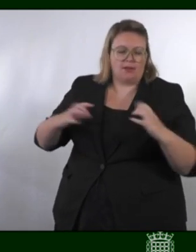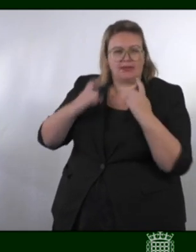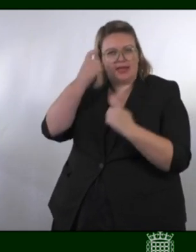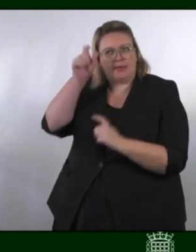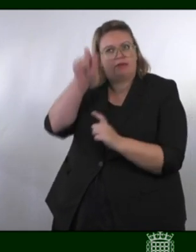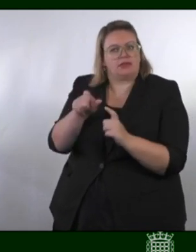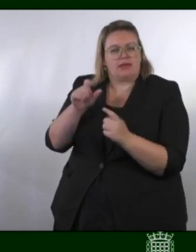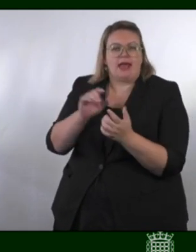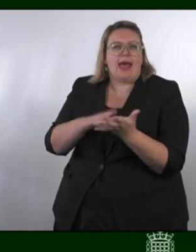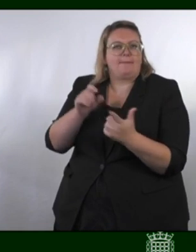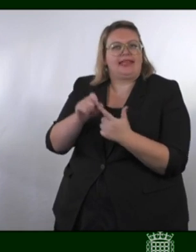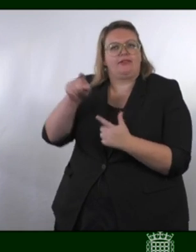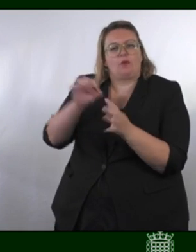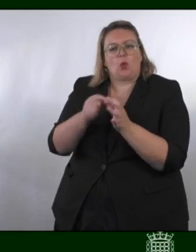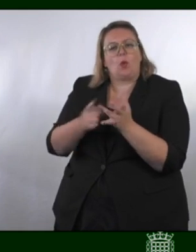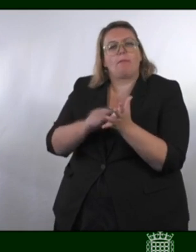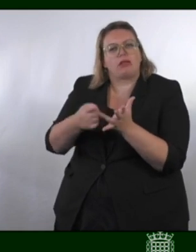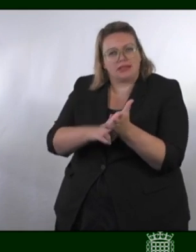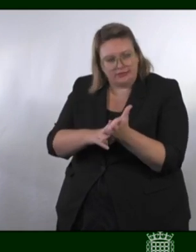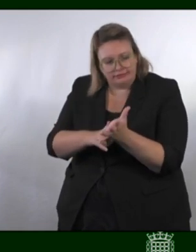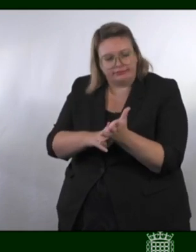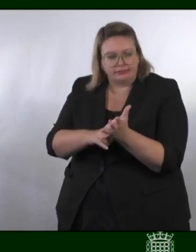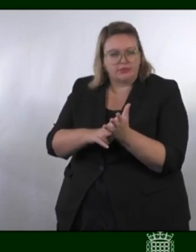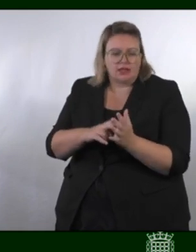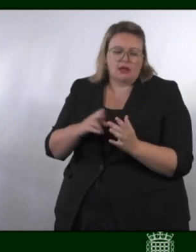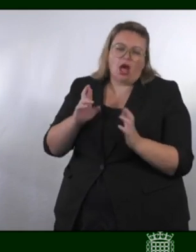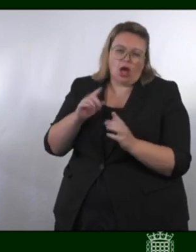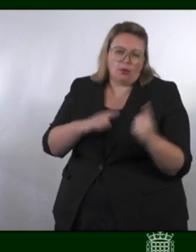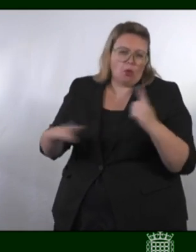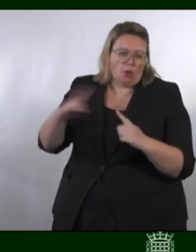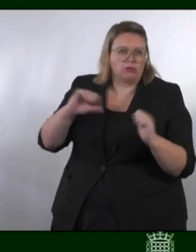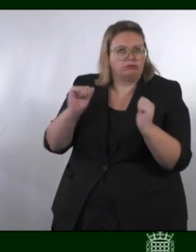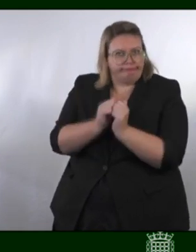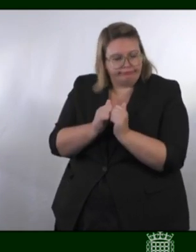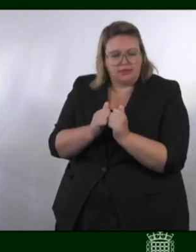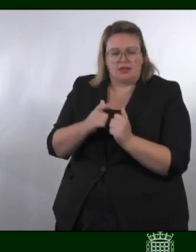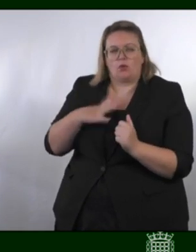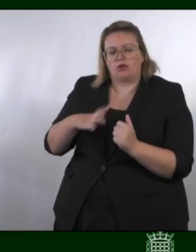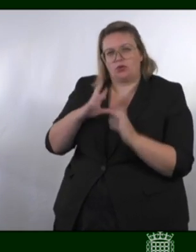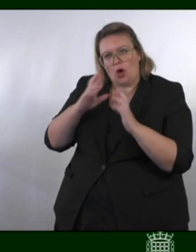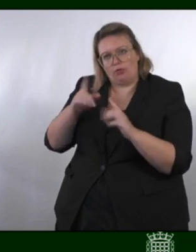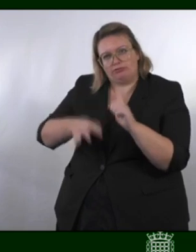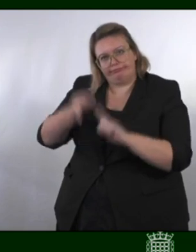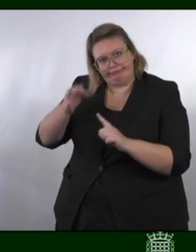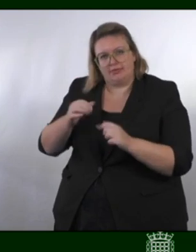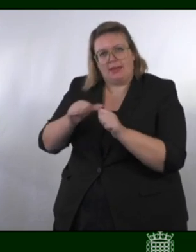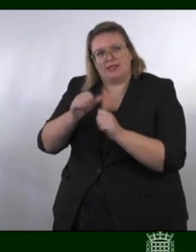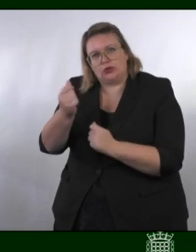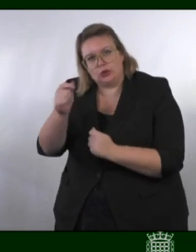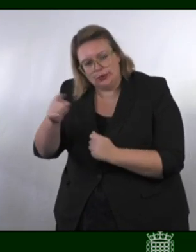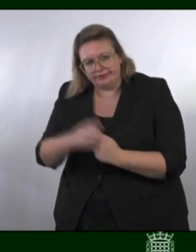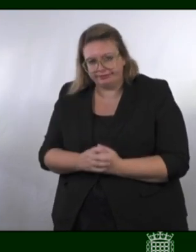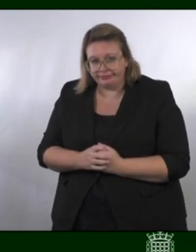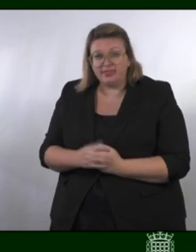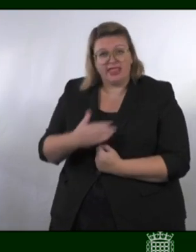sure members from across the House will want to join me in wishing her a speedy recovery. Mr. Speaker, this morning I had meetings with ministerial